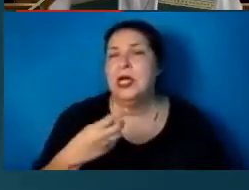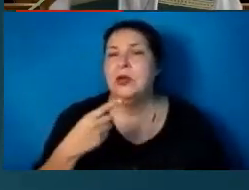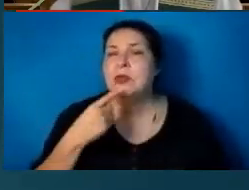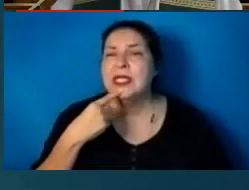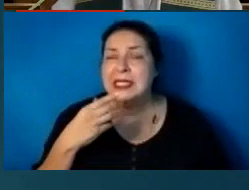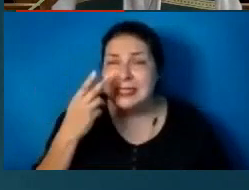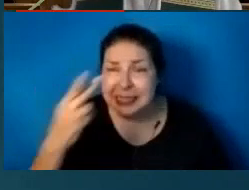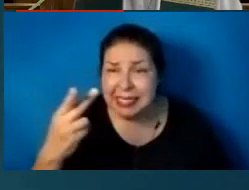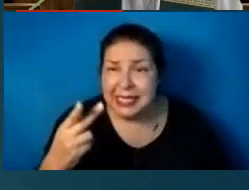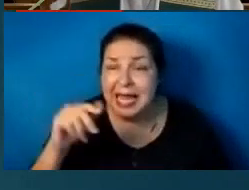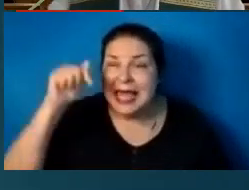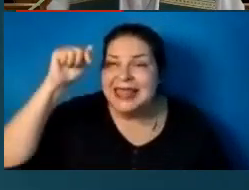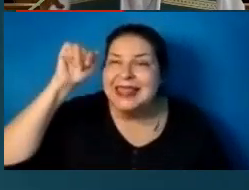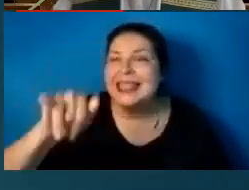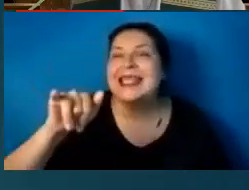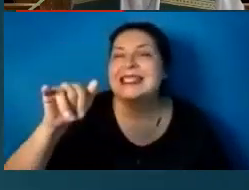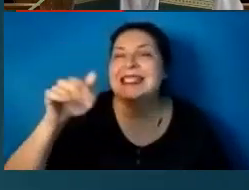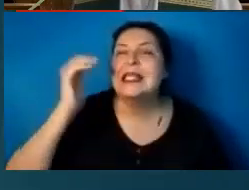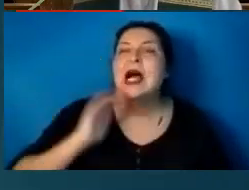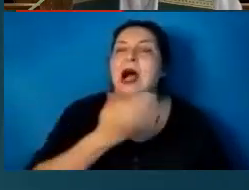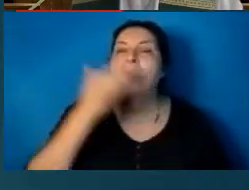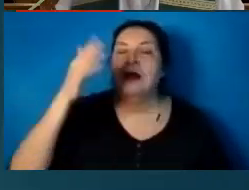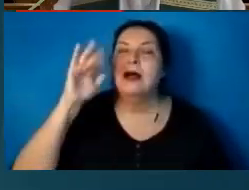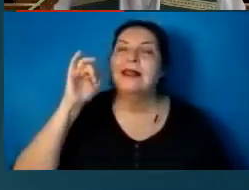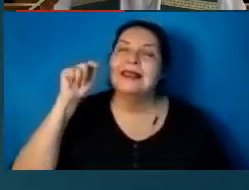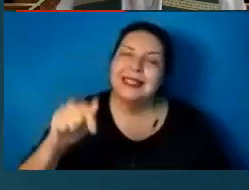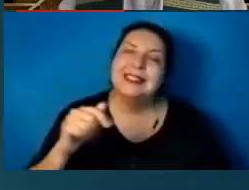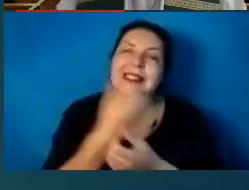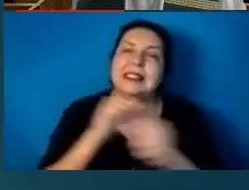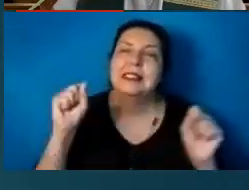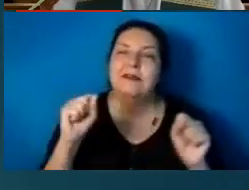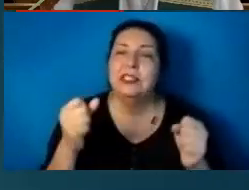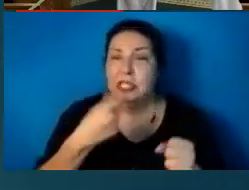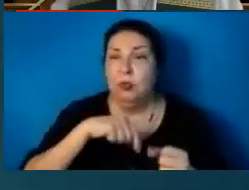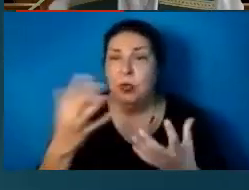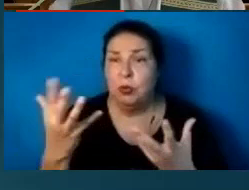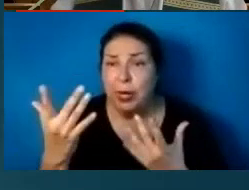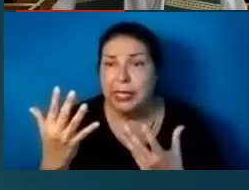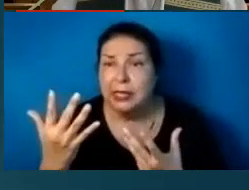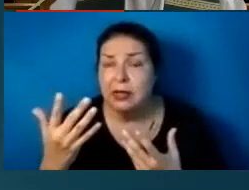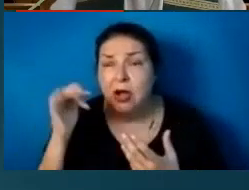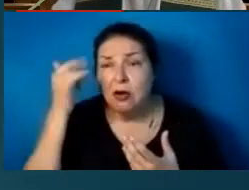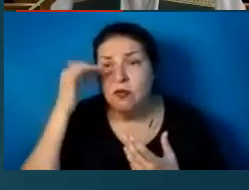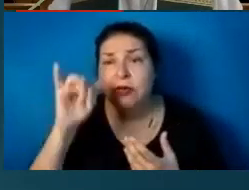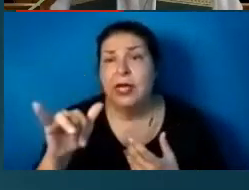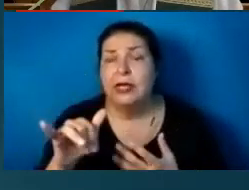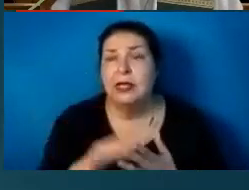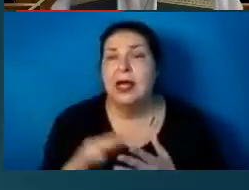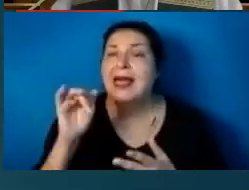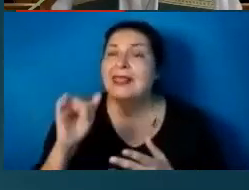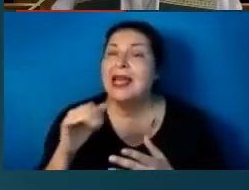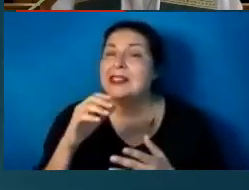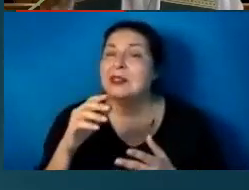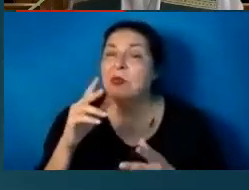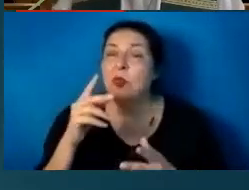our God. This is the salvation we waited for. This is what the people of old waited